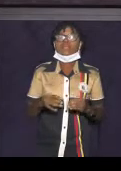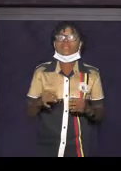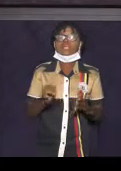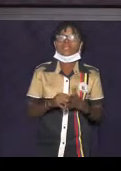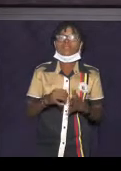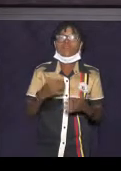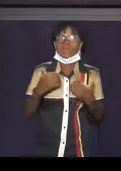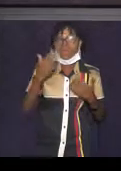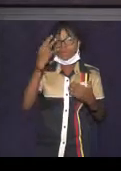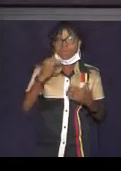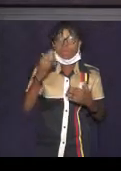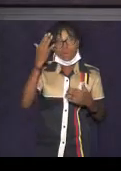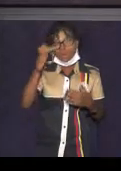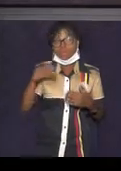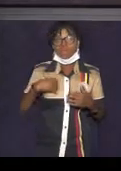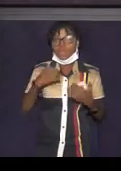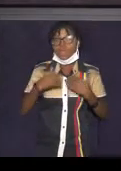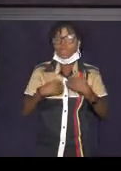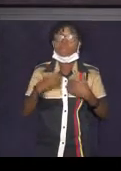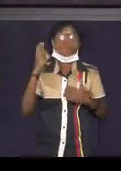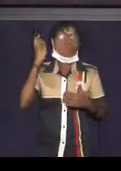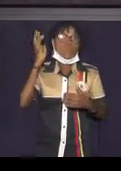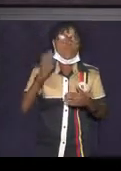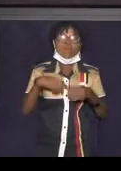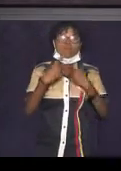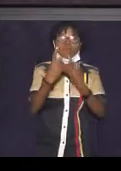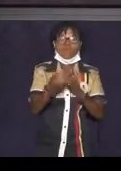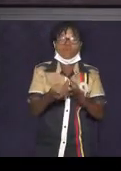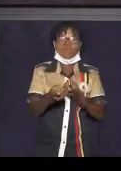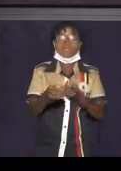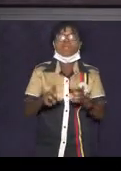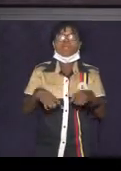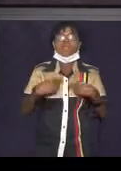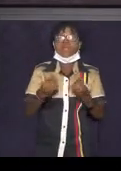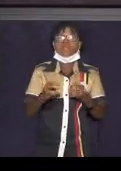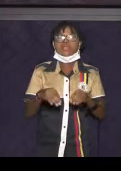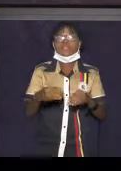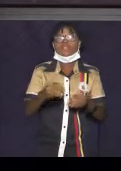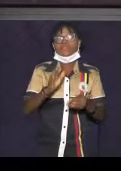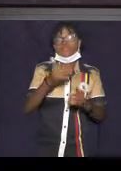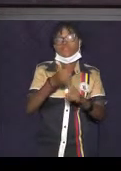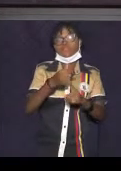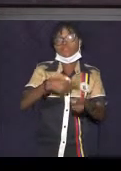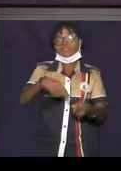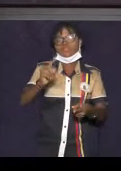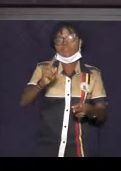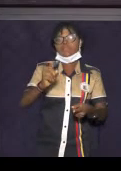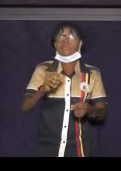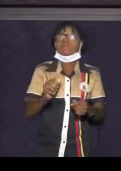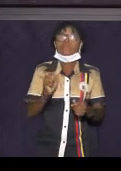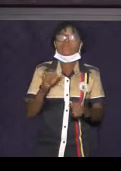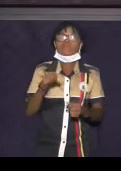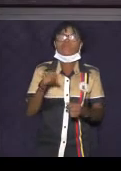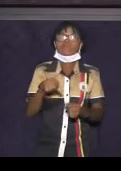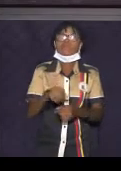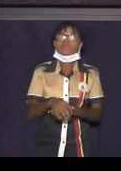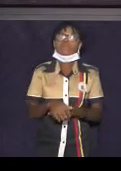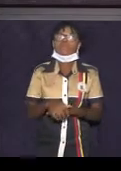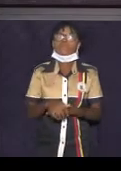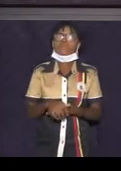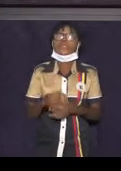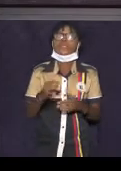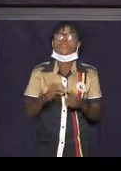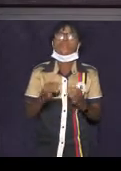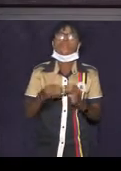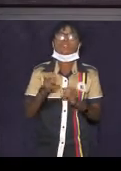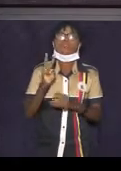will go. Did you get that? Then give yourself a tick. Yes.